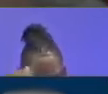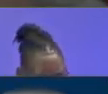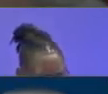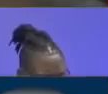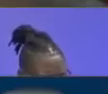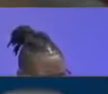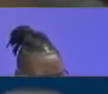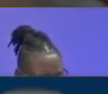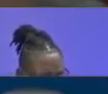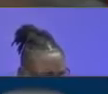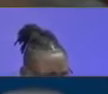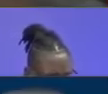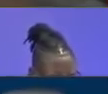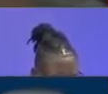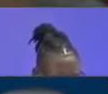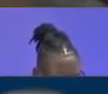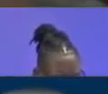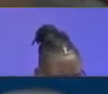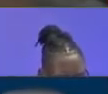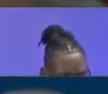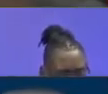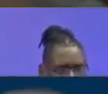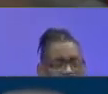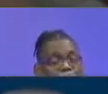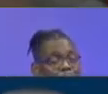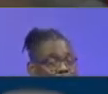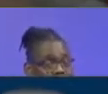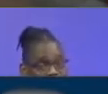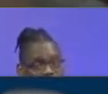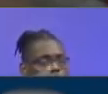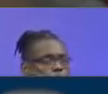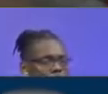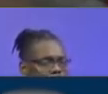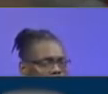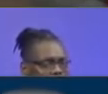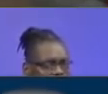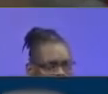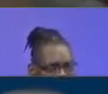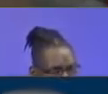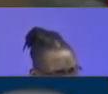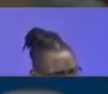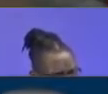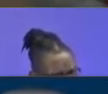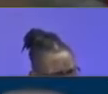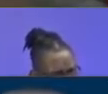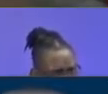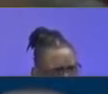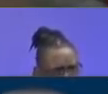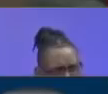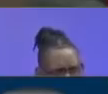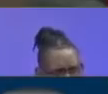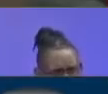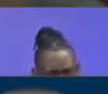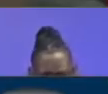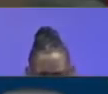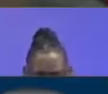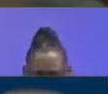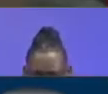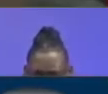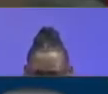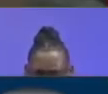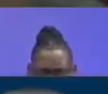be an industrial relations issue. Two questions. Have you had any discussions with the trade union